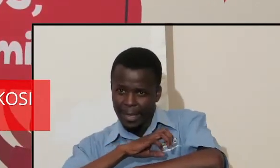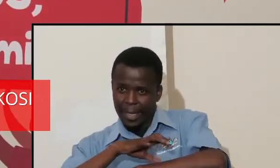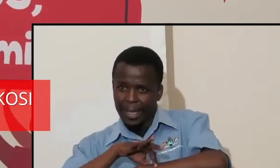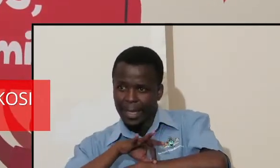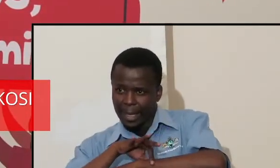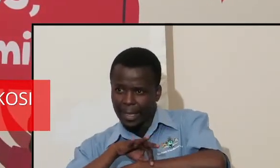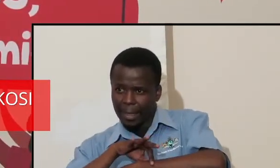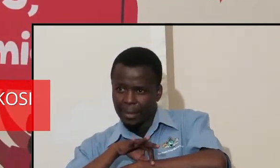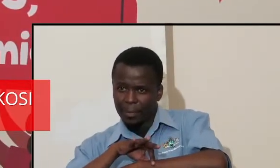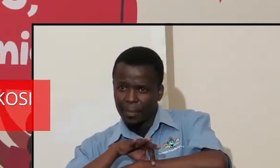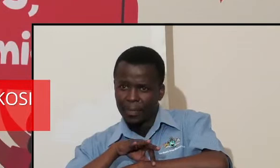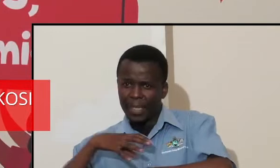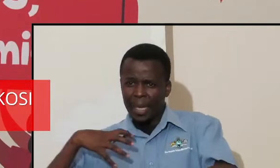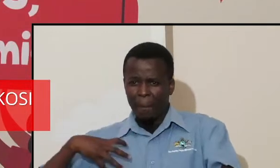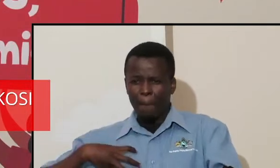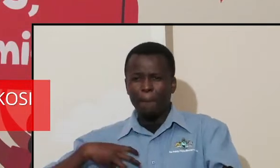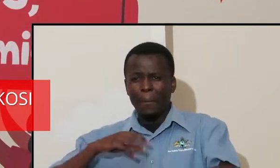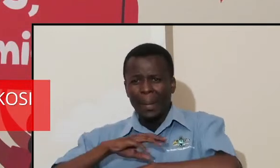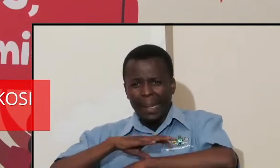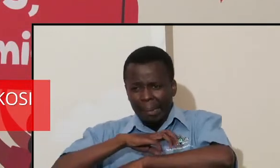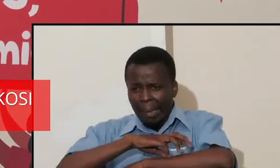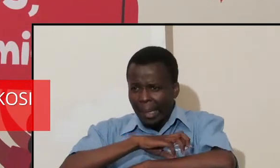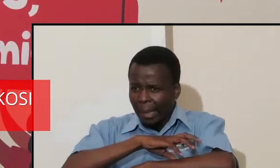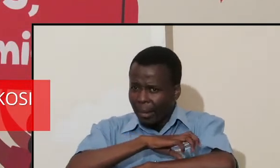breast and cervical cancer.